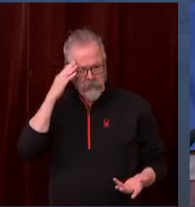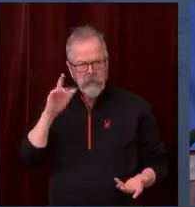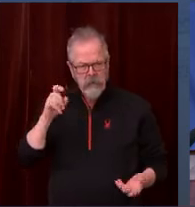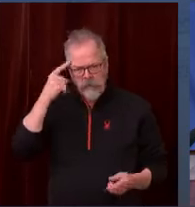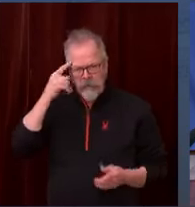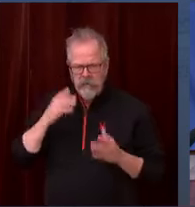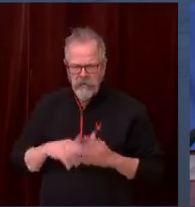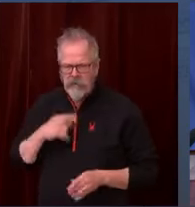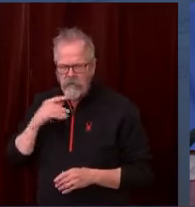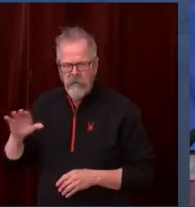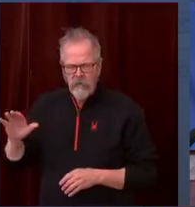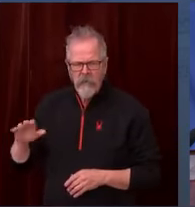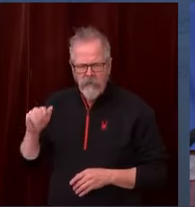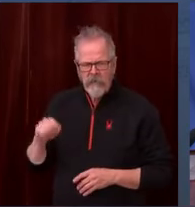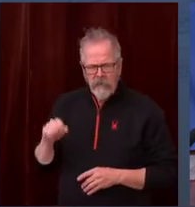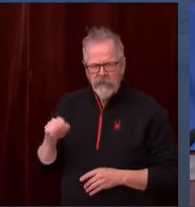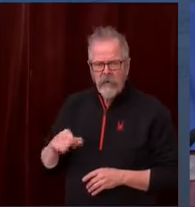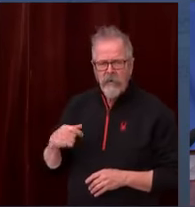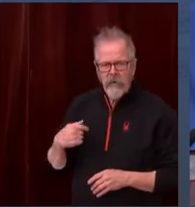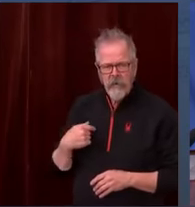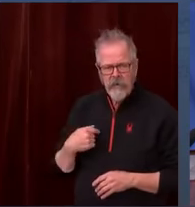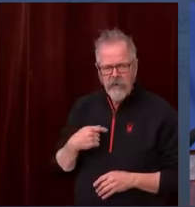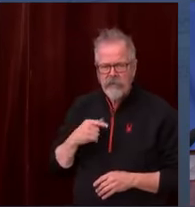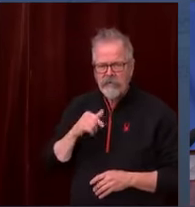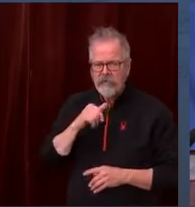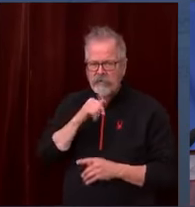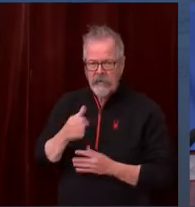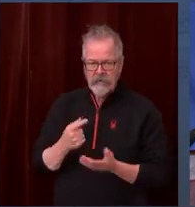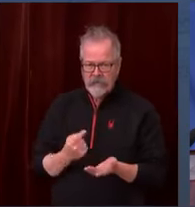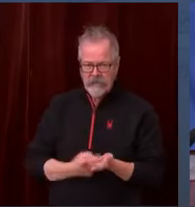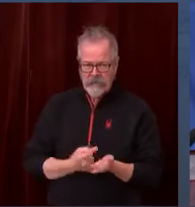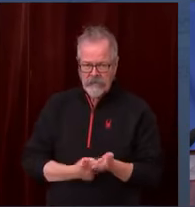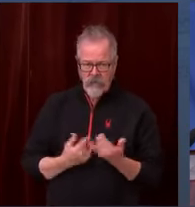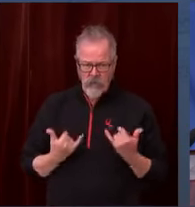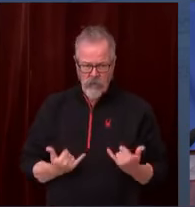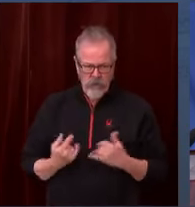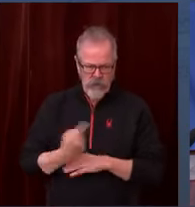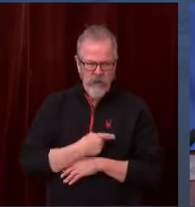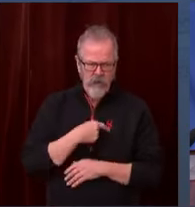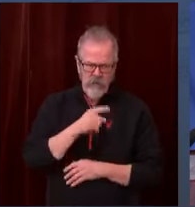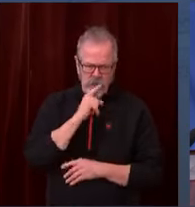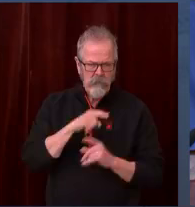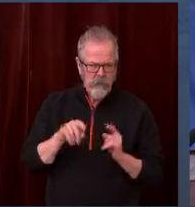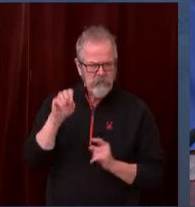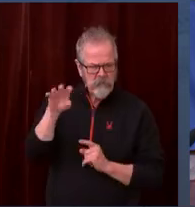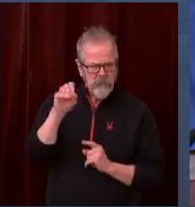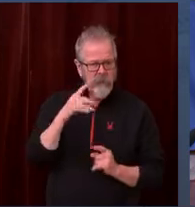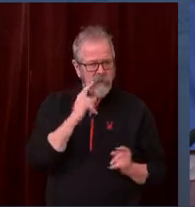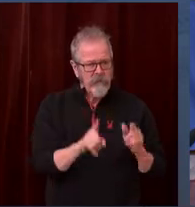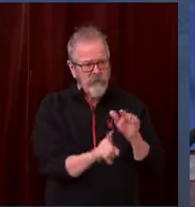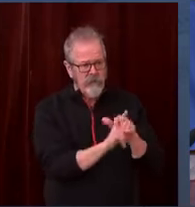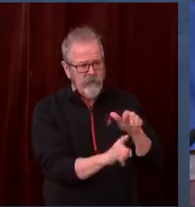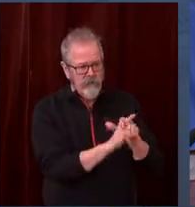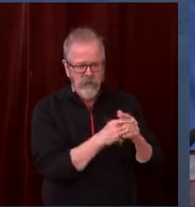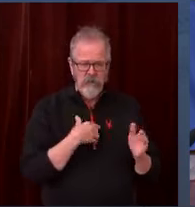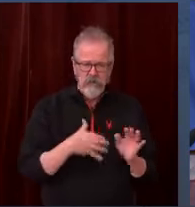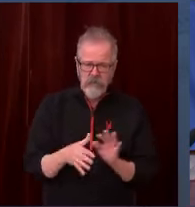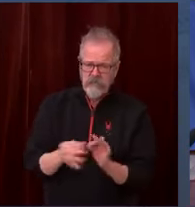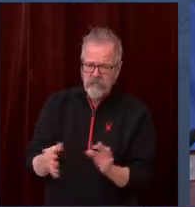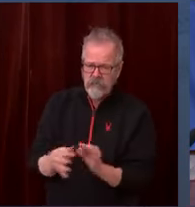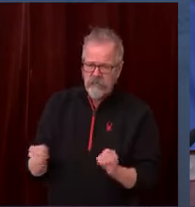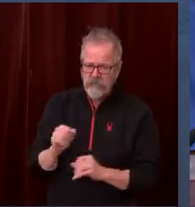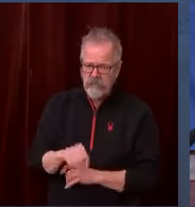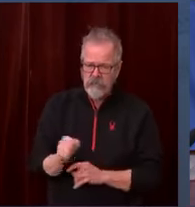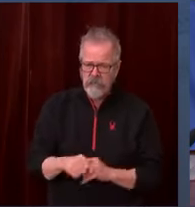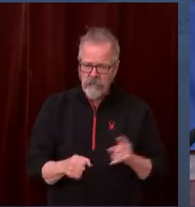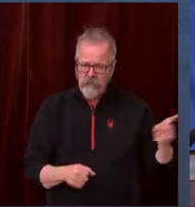the digital information, the mountains of digital information. But I think we've shown a way to accommodate that. Departments have succeeded